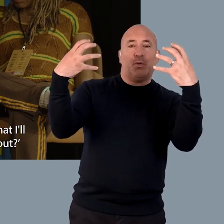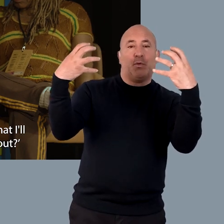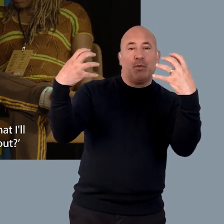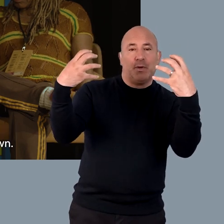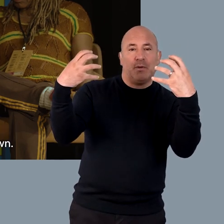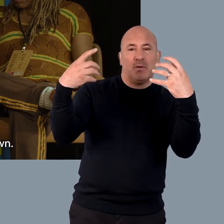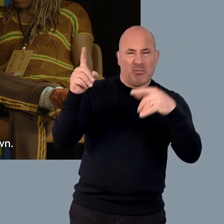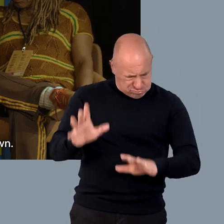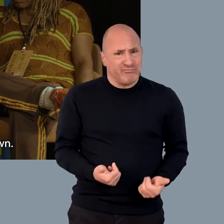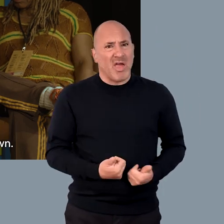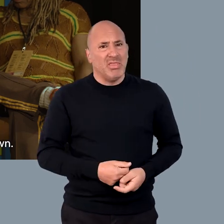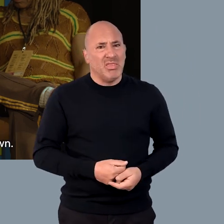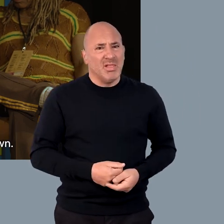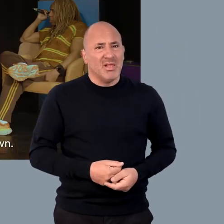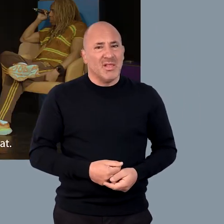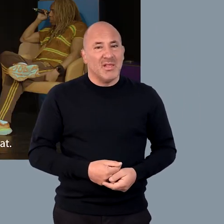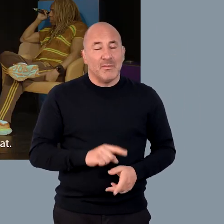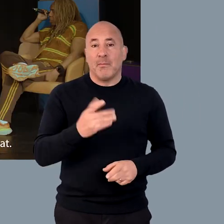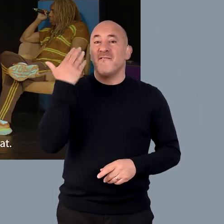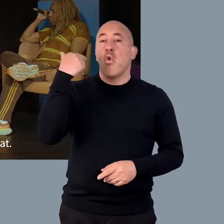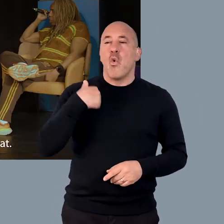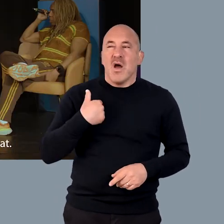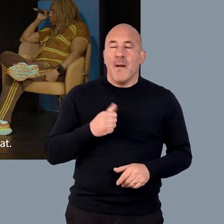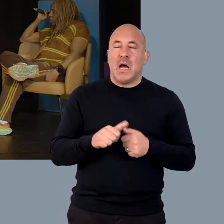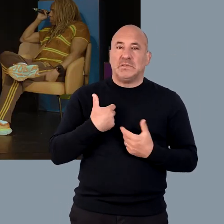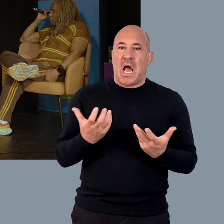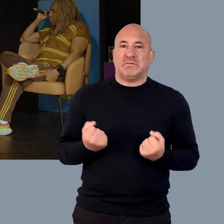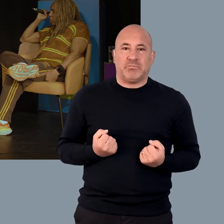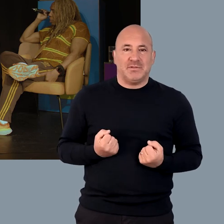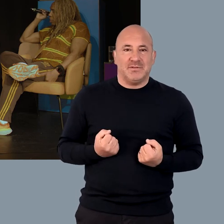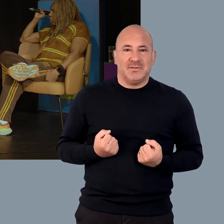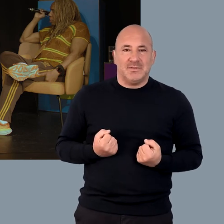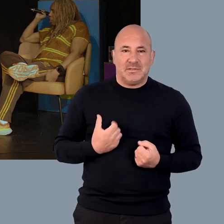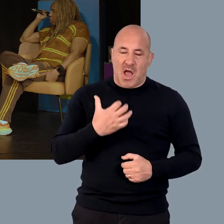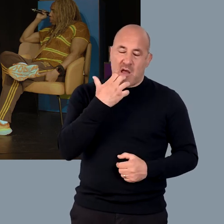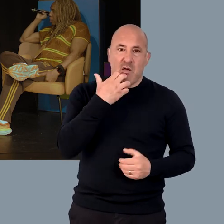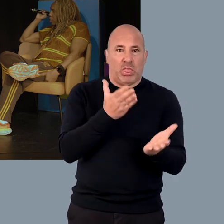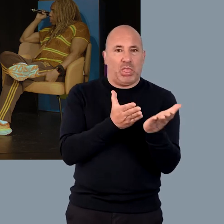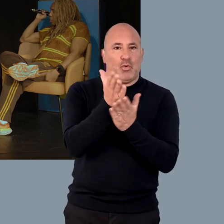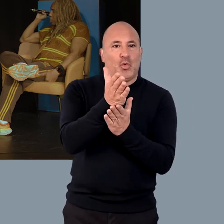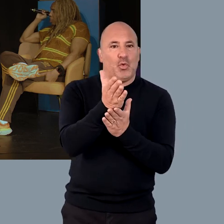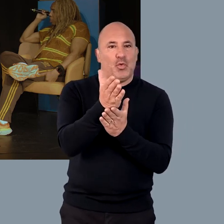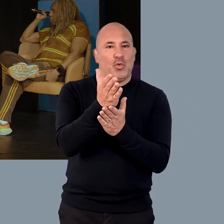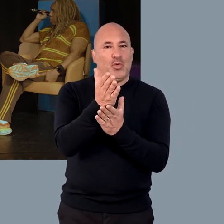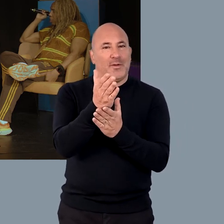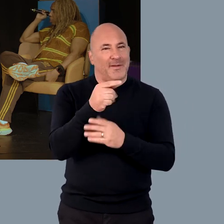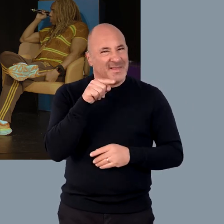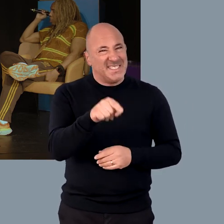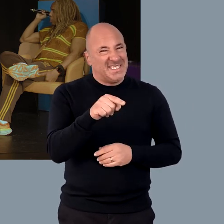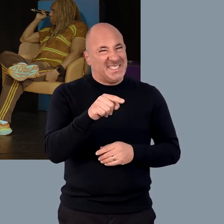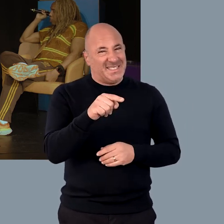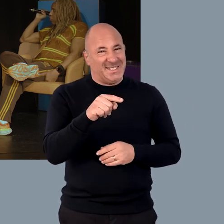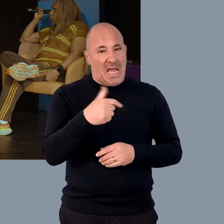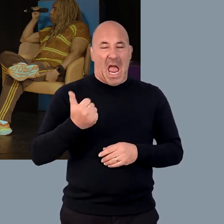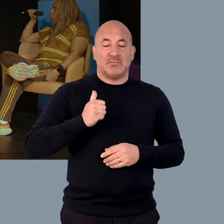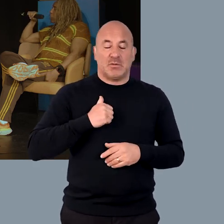can we just turn the lights down? Of course people can turn the lights down, but in the past I might not have done that I might have just suffered Through it. I think there's a thing that I think